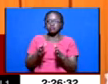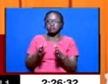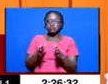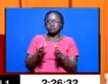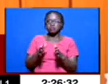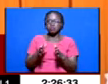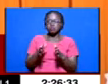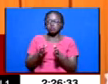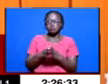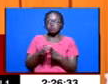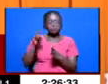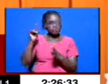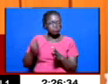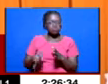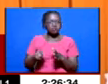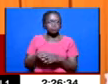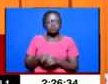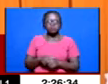he cannot